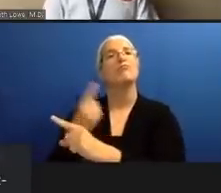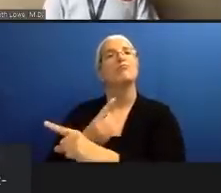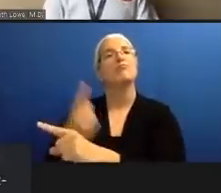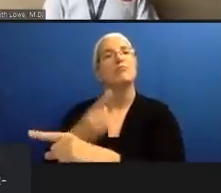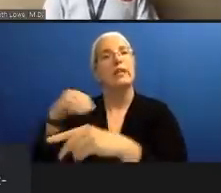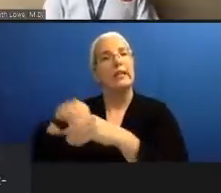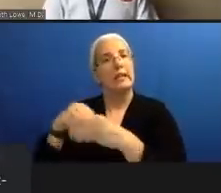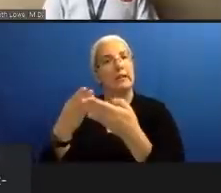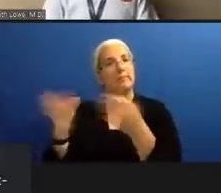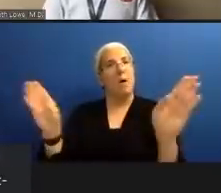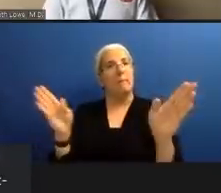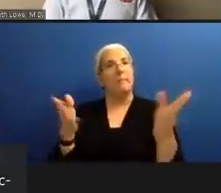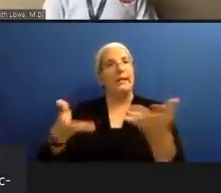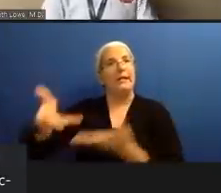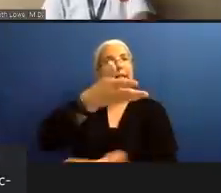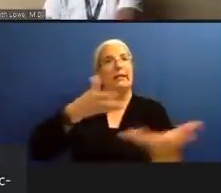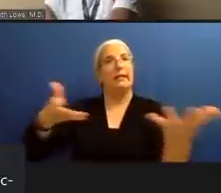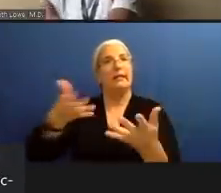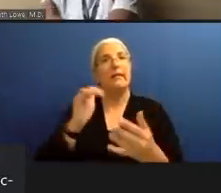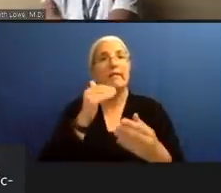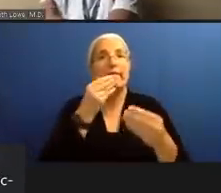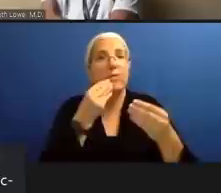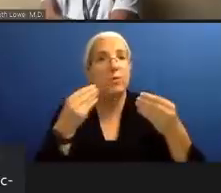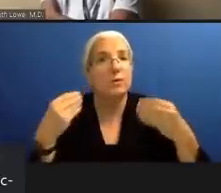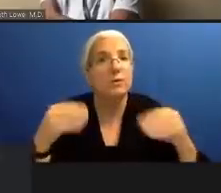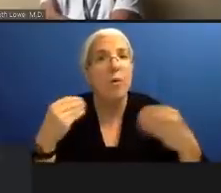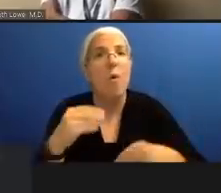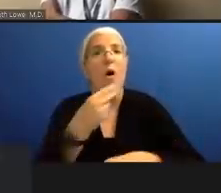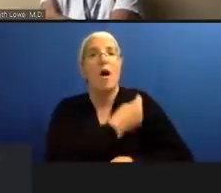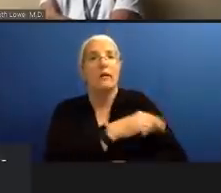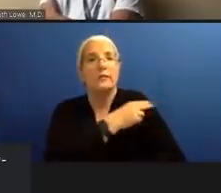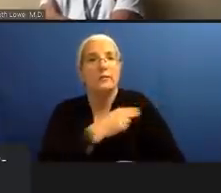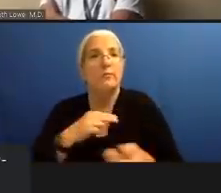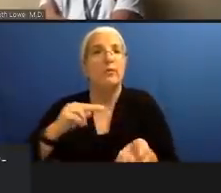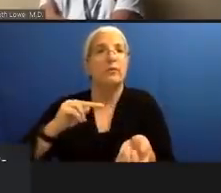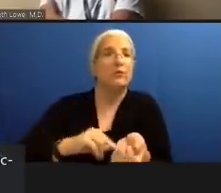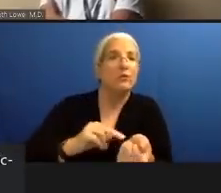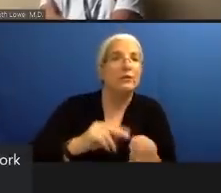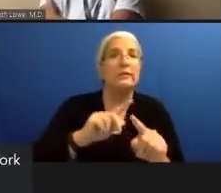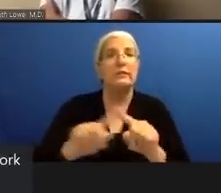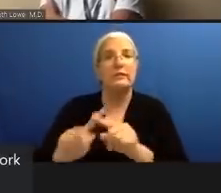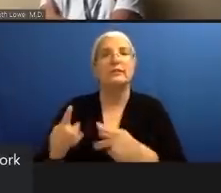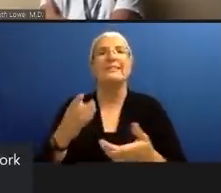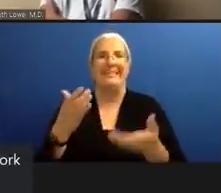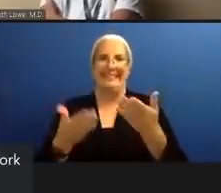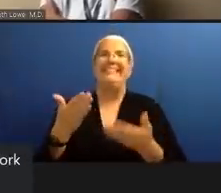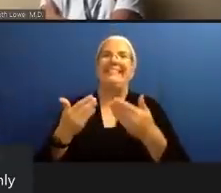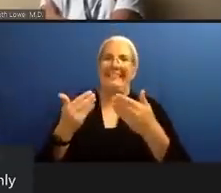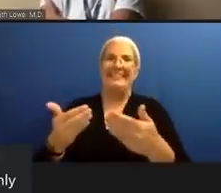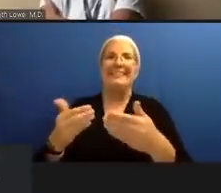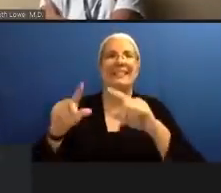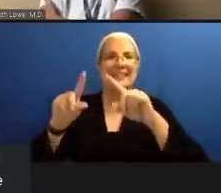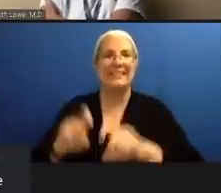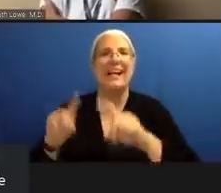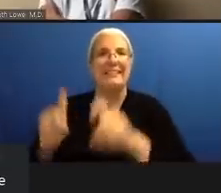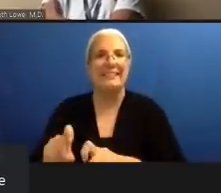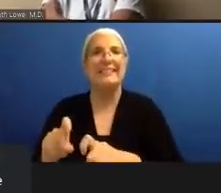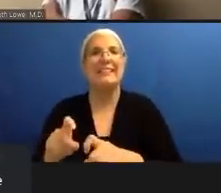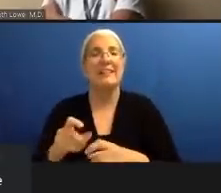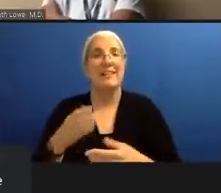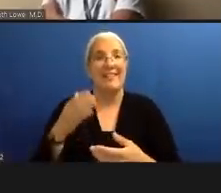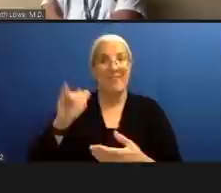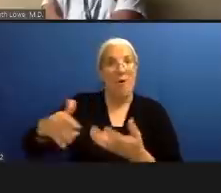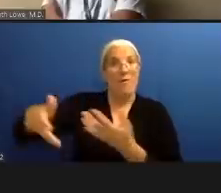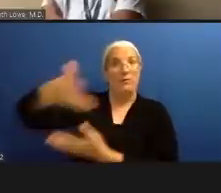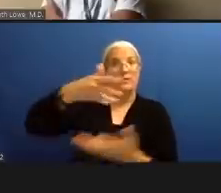was an infection asymptomatic, it might represent a threat not only to themselves but to people around them. And then people who have risk factors for more